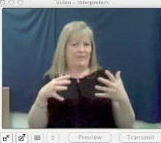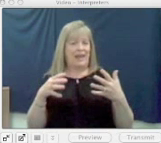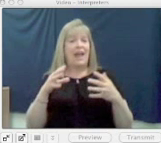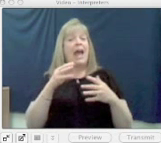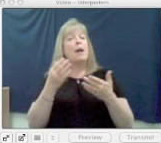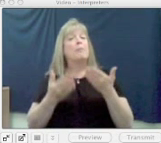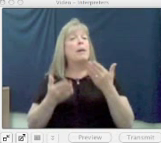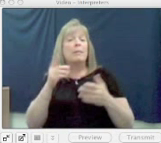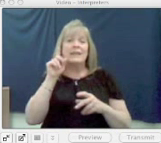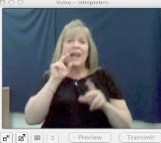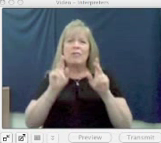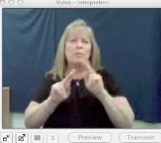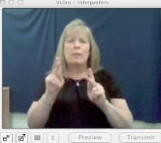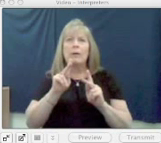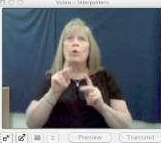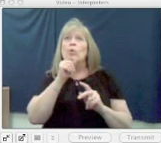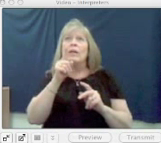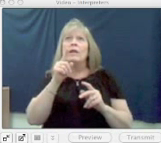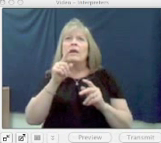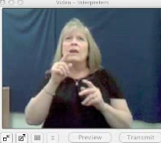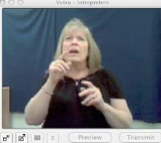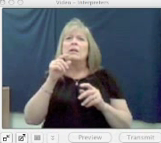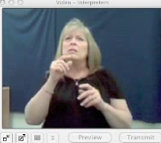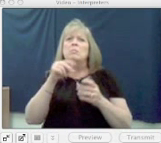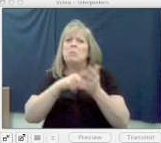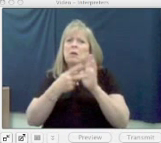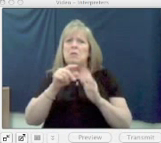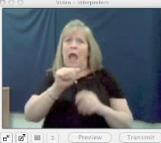are saying is not that the attitude needs to be static,